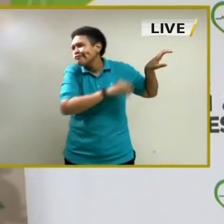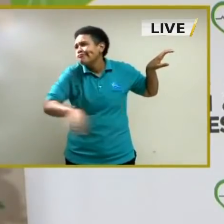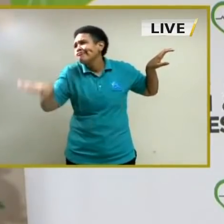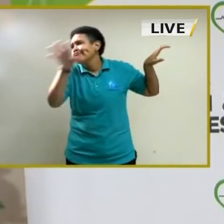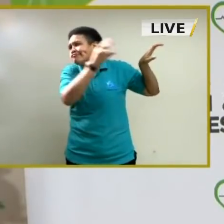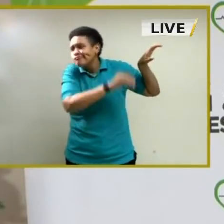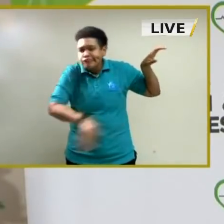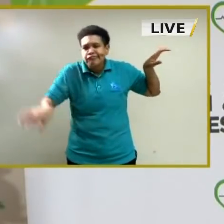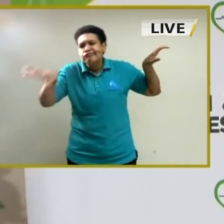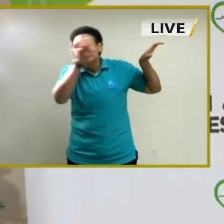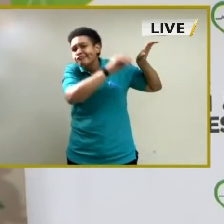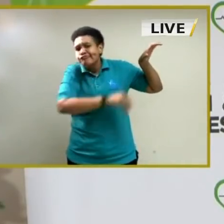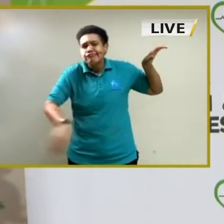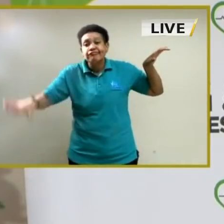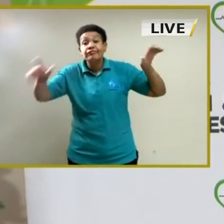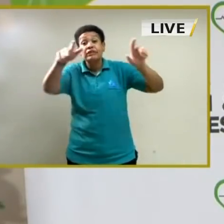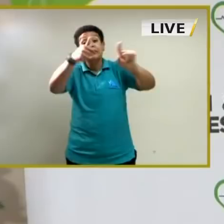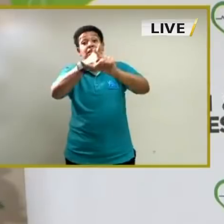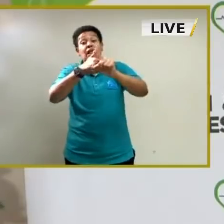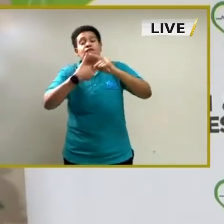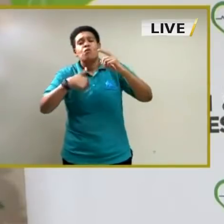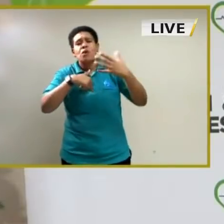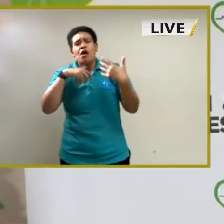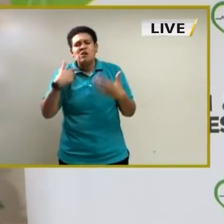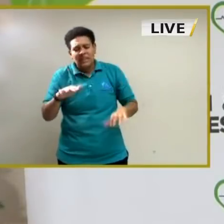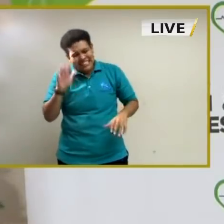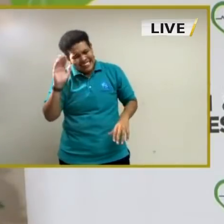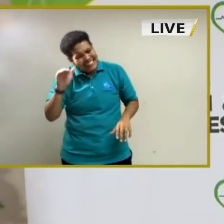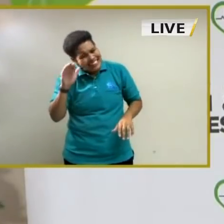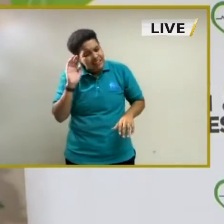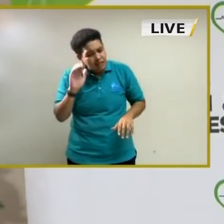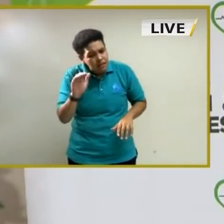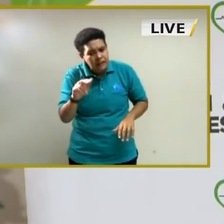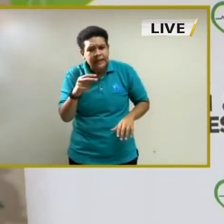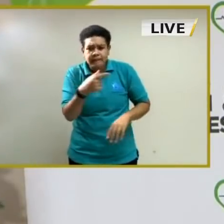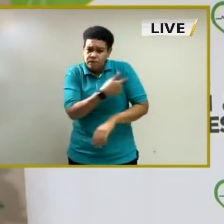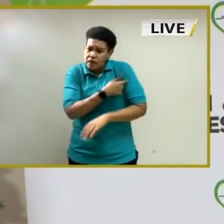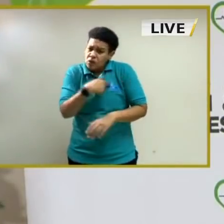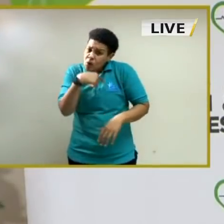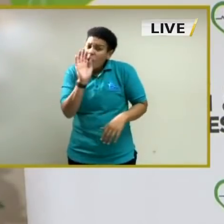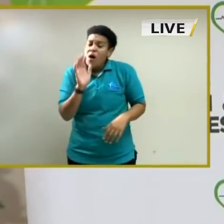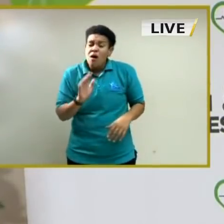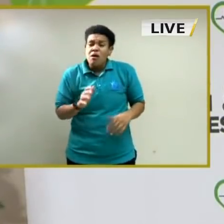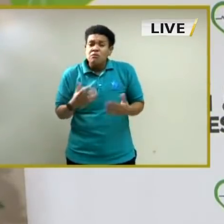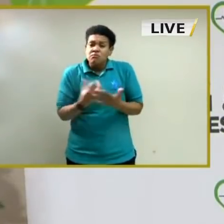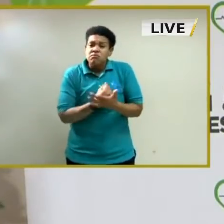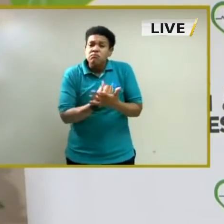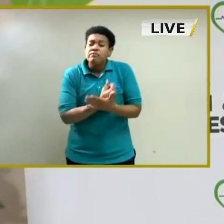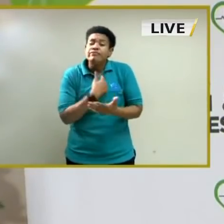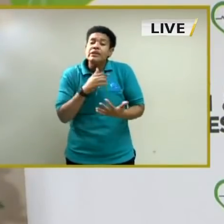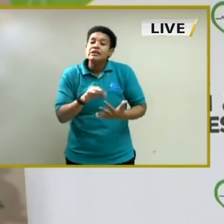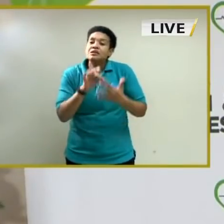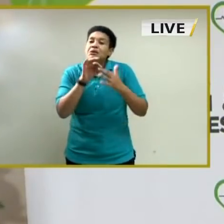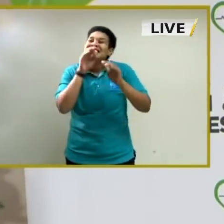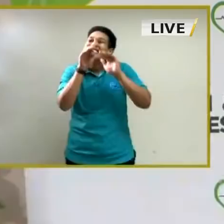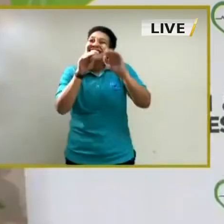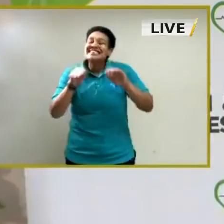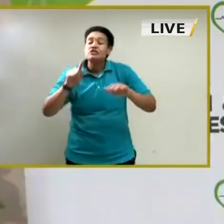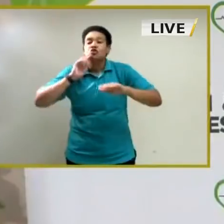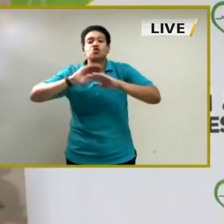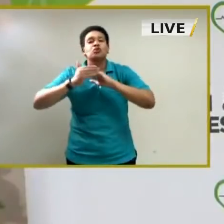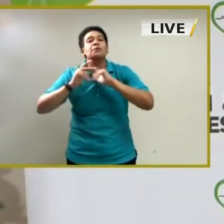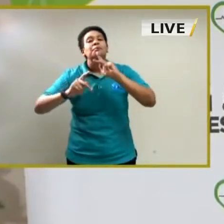We are pushing on vaccines, and this is a special appeal again to Jamaicans to